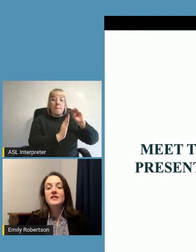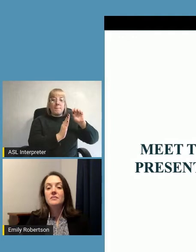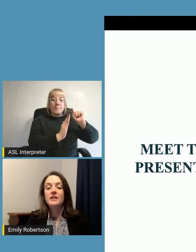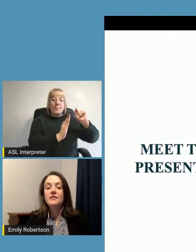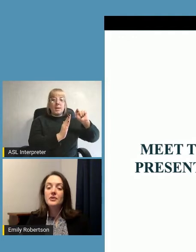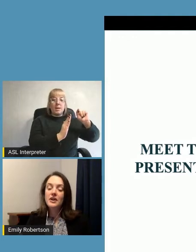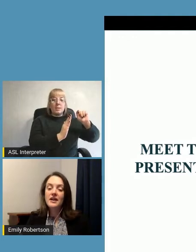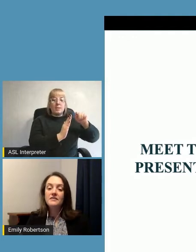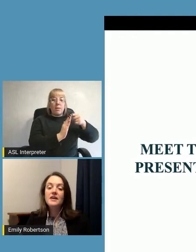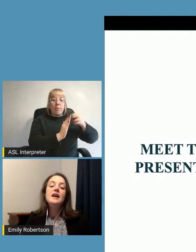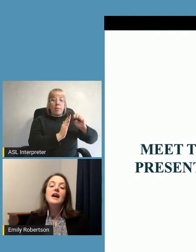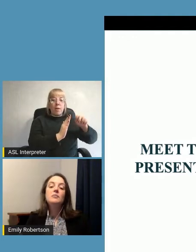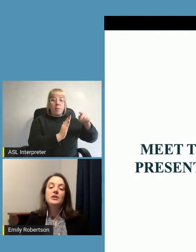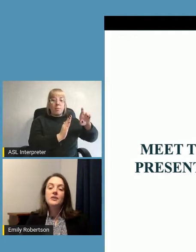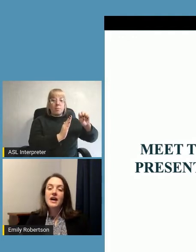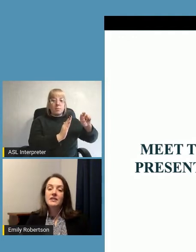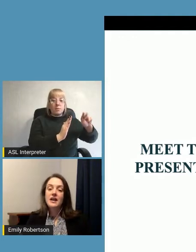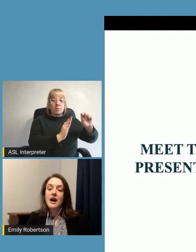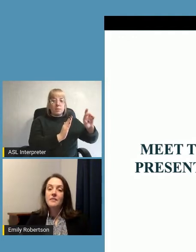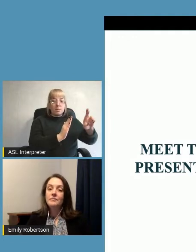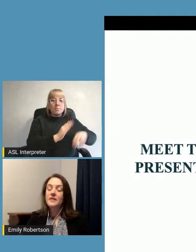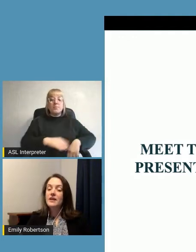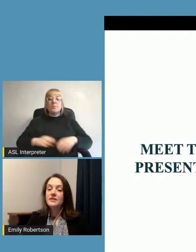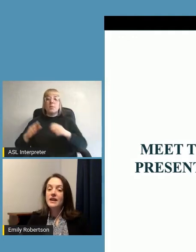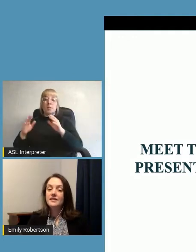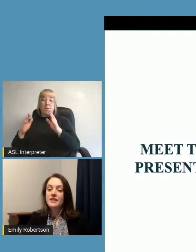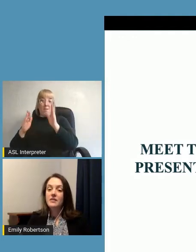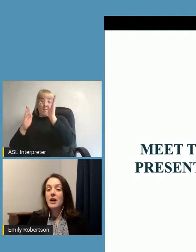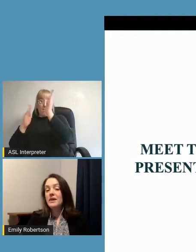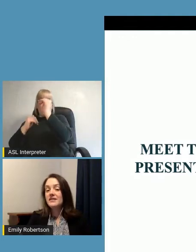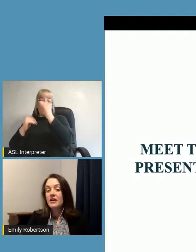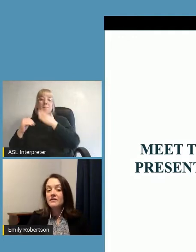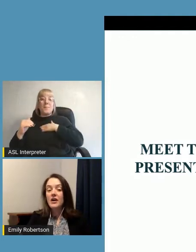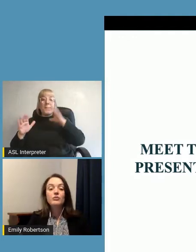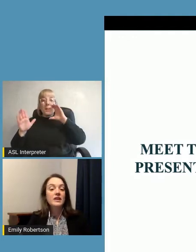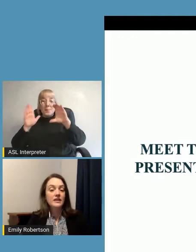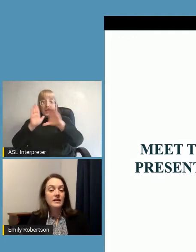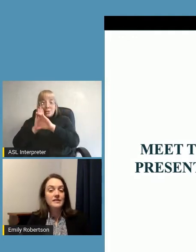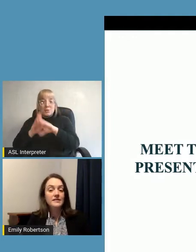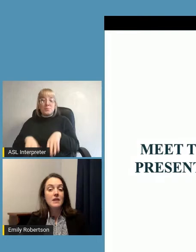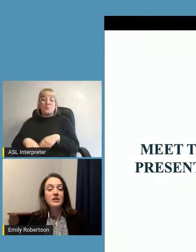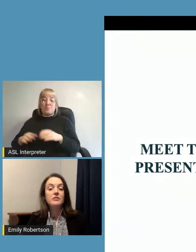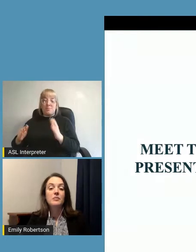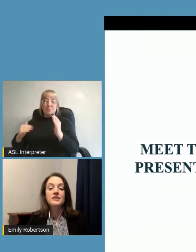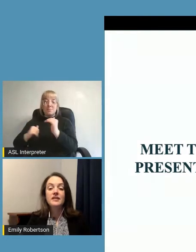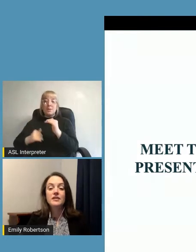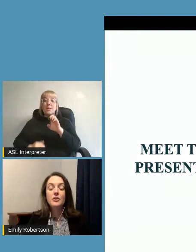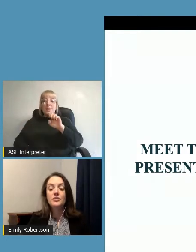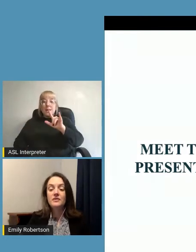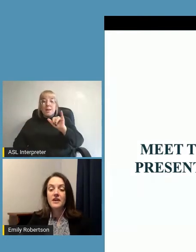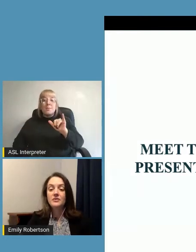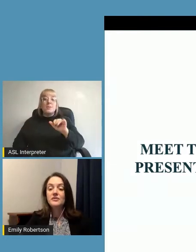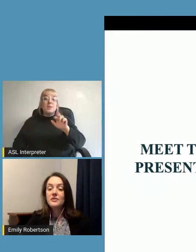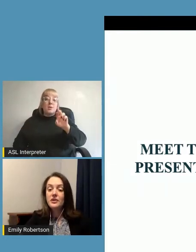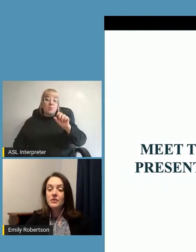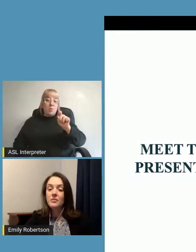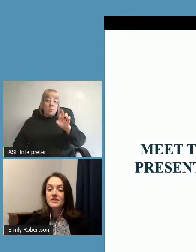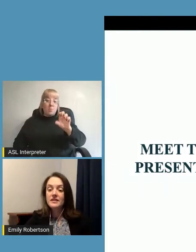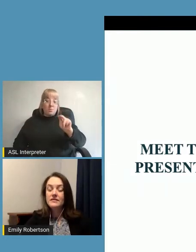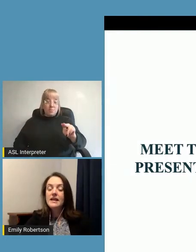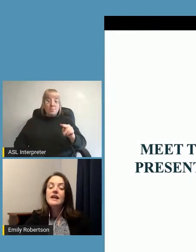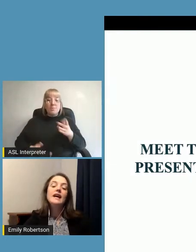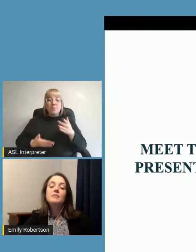side, you can see my photograph. And below that text about myself, I'll read it. It says Emily Robertson, owner and founder of